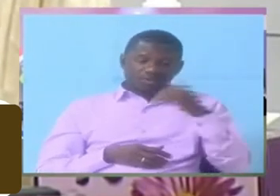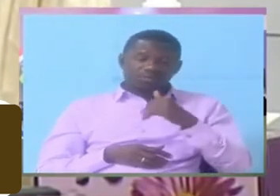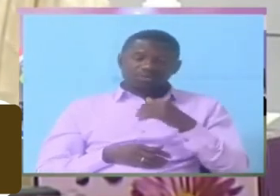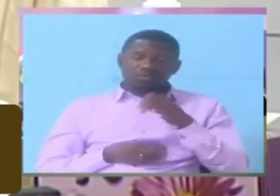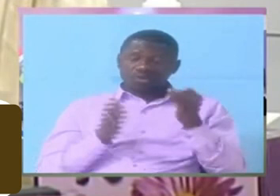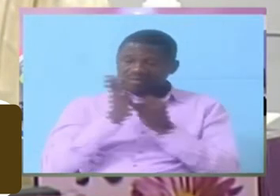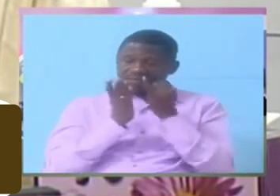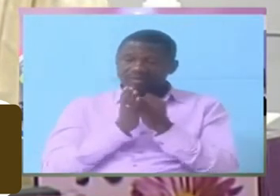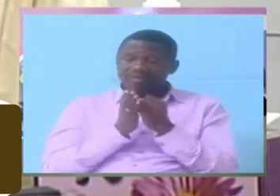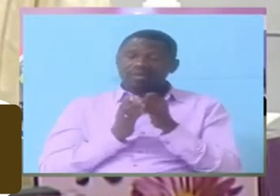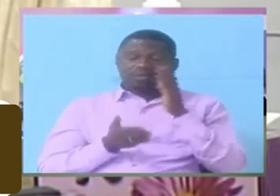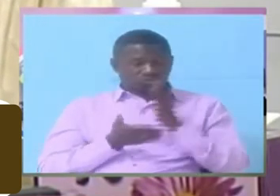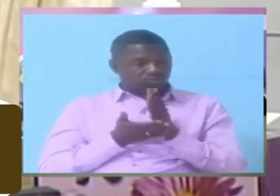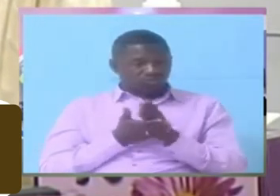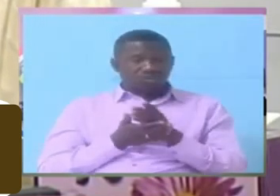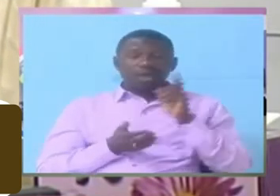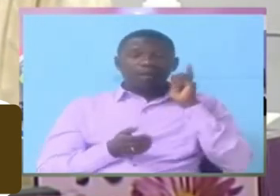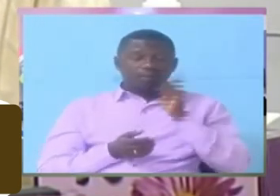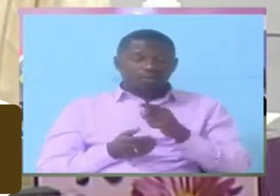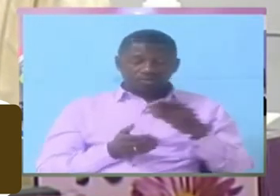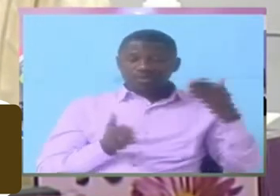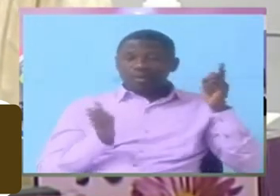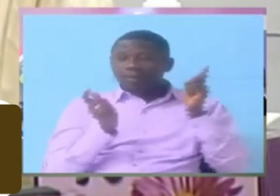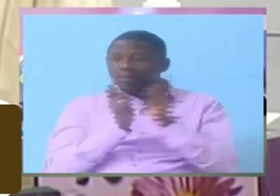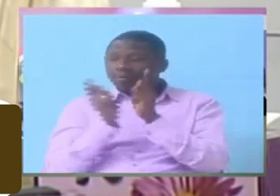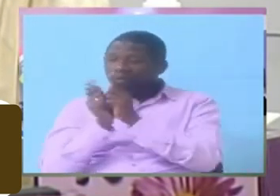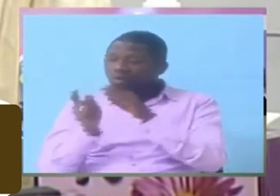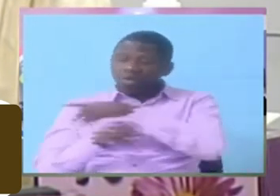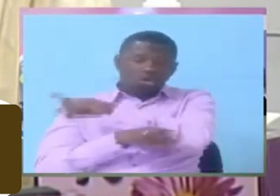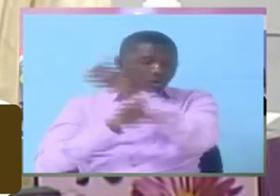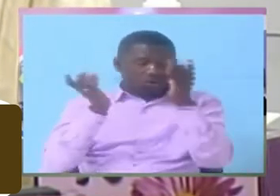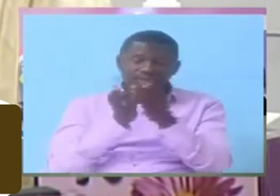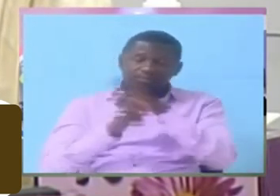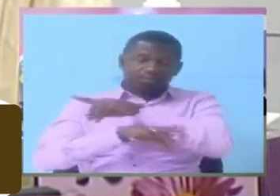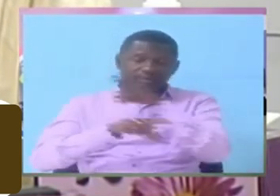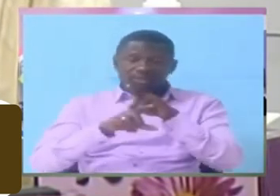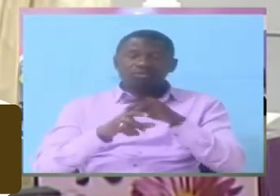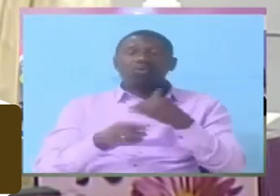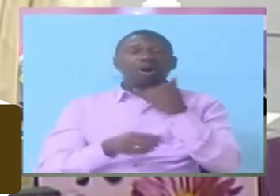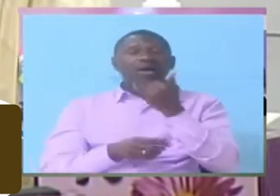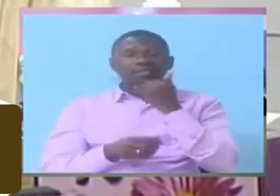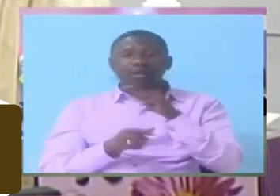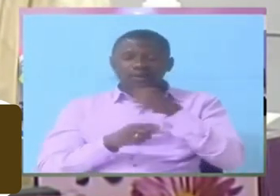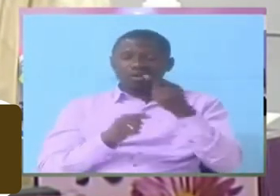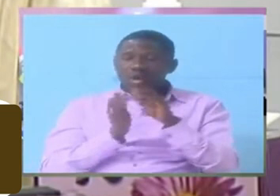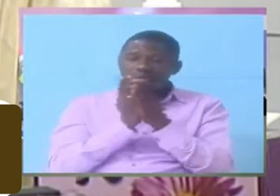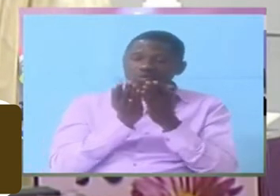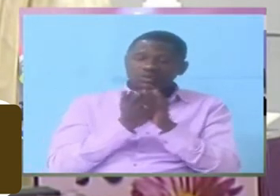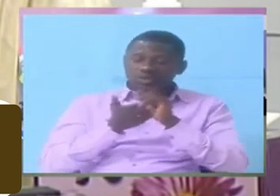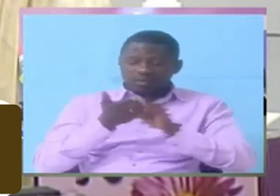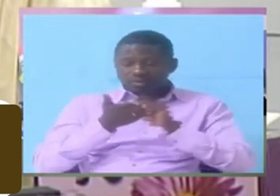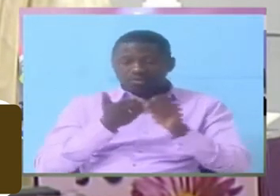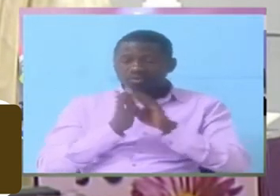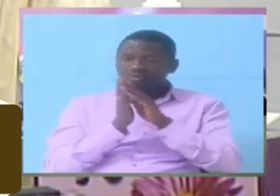will reach to all these places and or they request diaries of that. Kalau beringa nying kujube Martin Kerry la